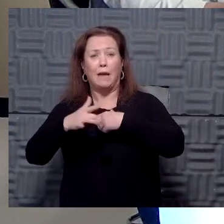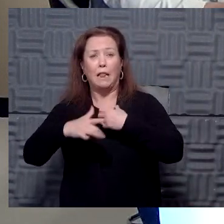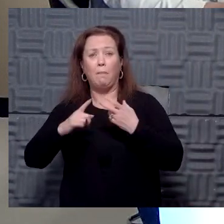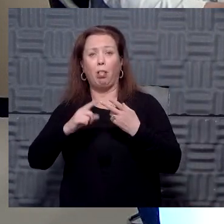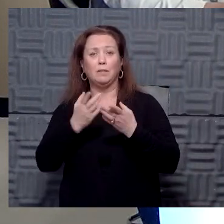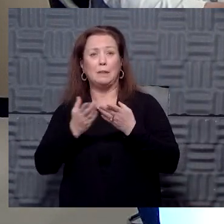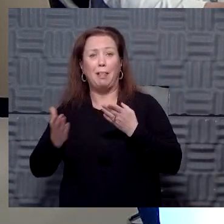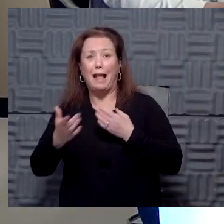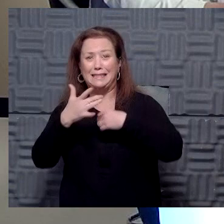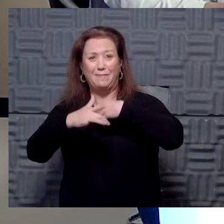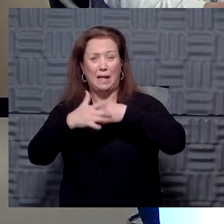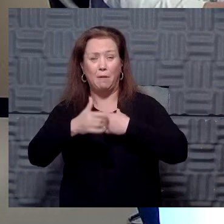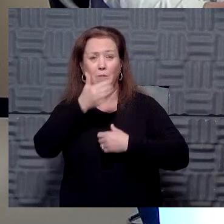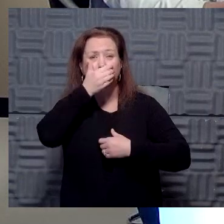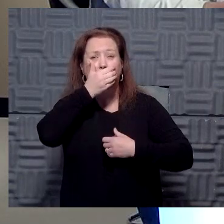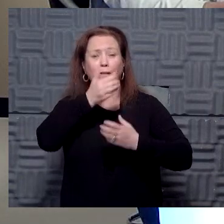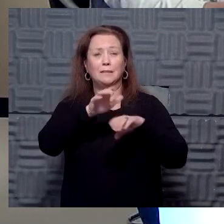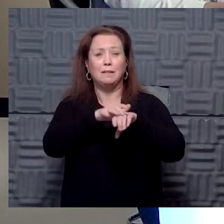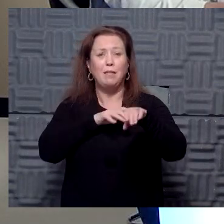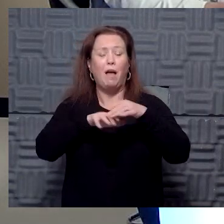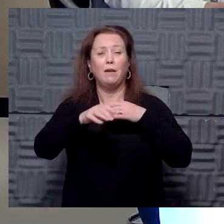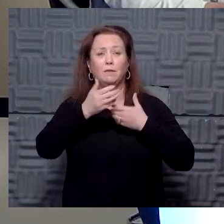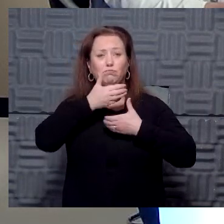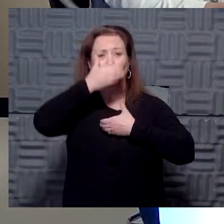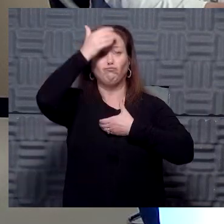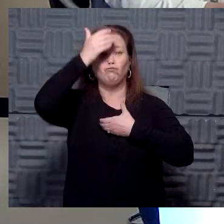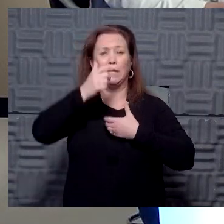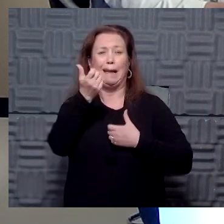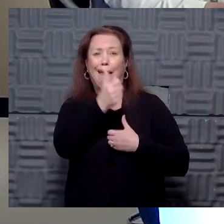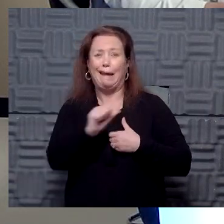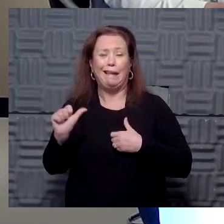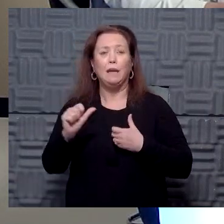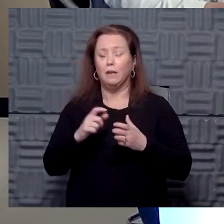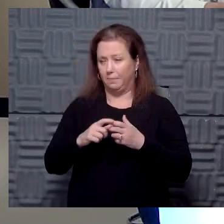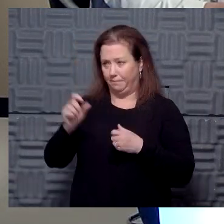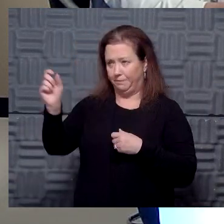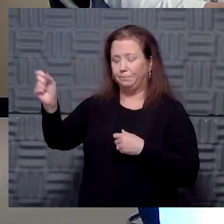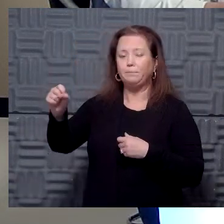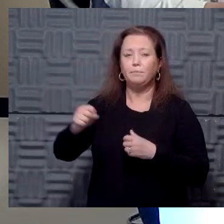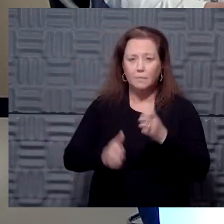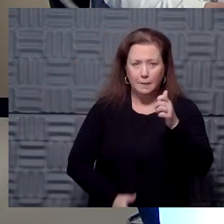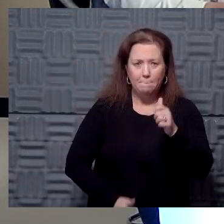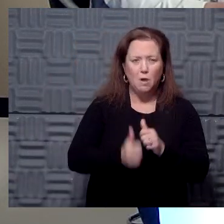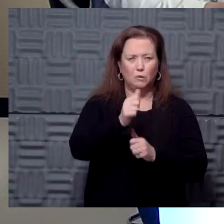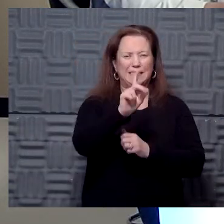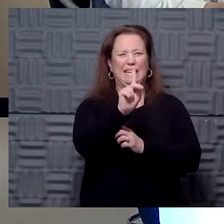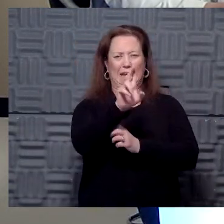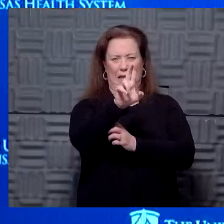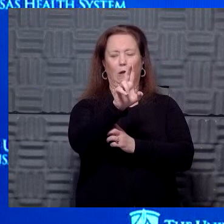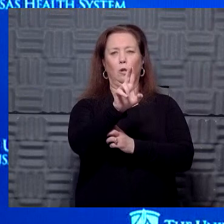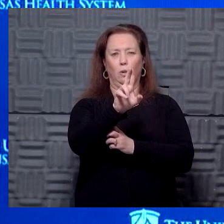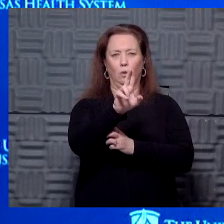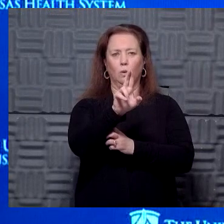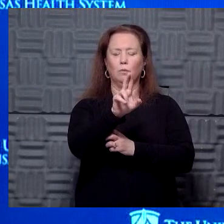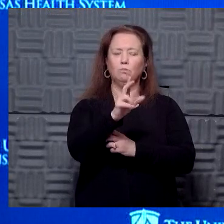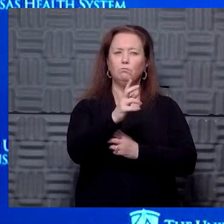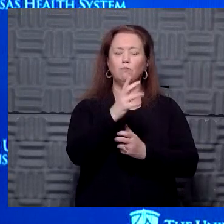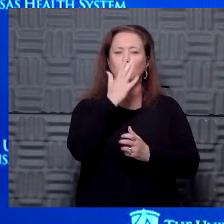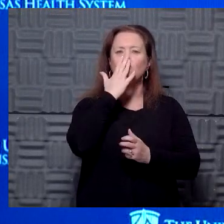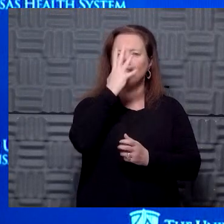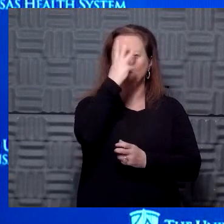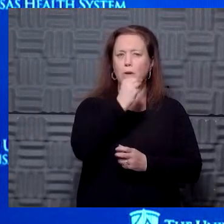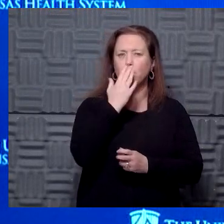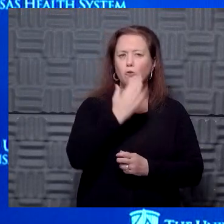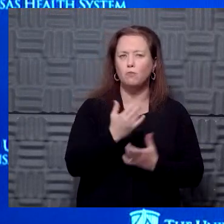You know what? So yes, and I think most places in the area, I know KU at least, we're in pretty good shape